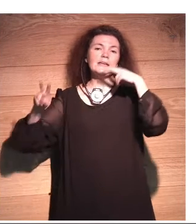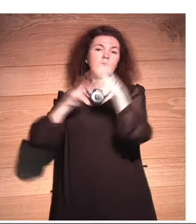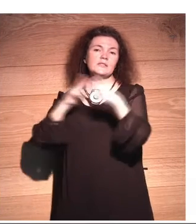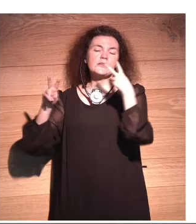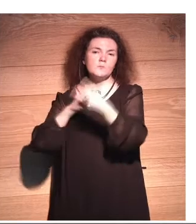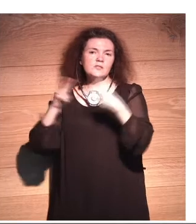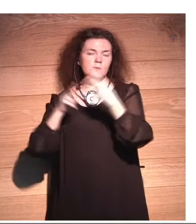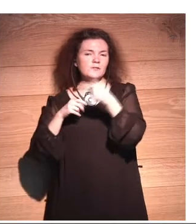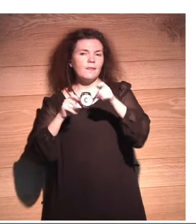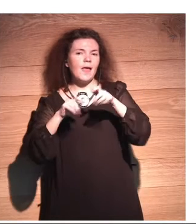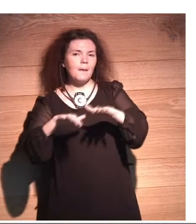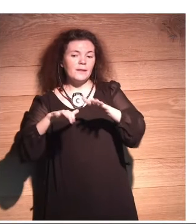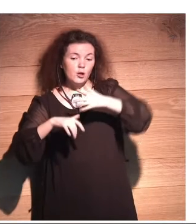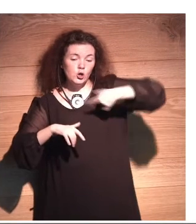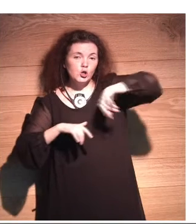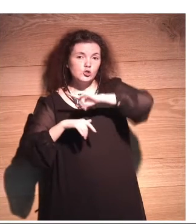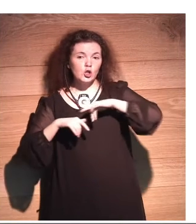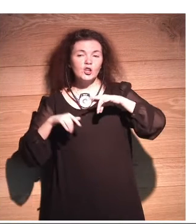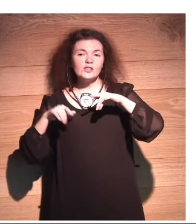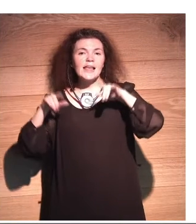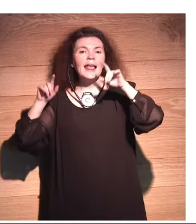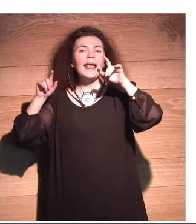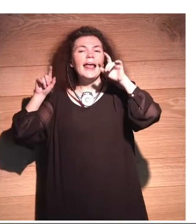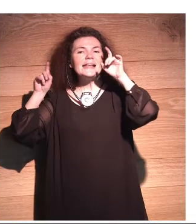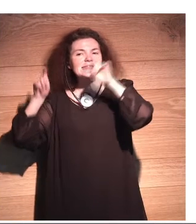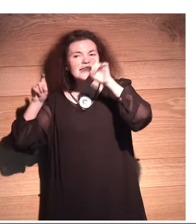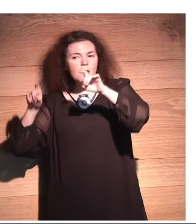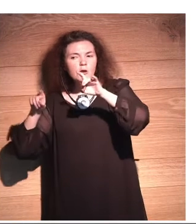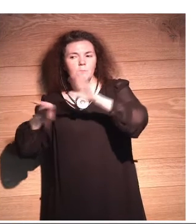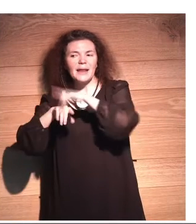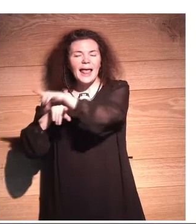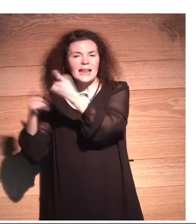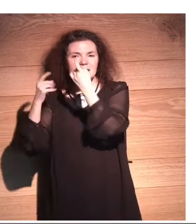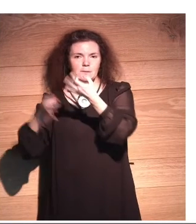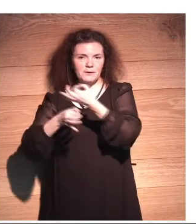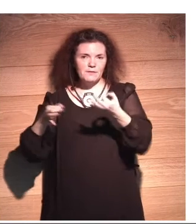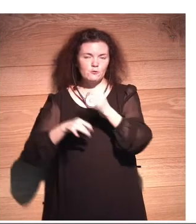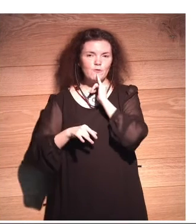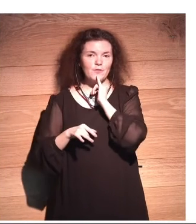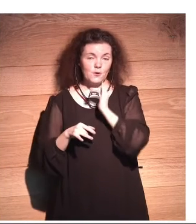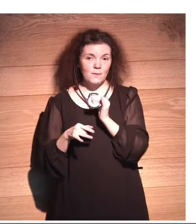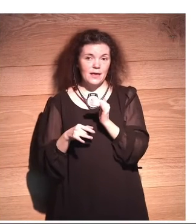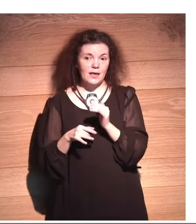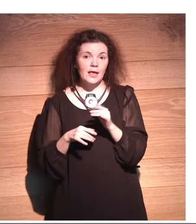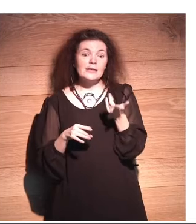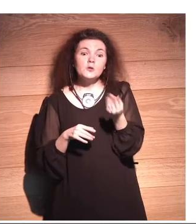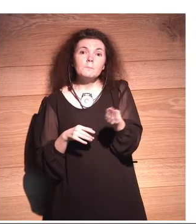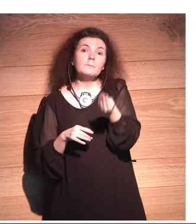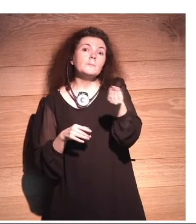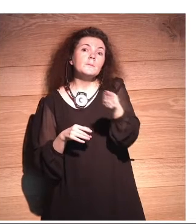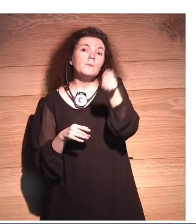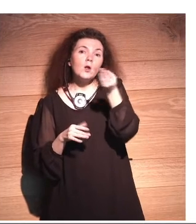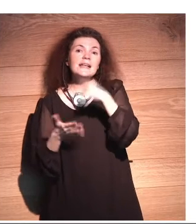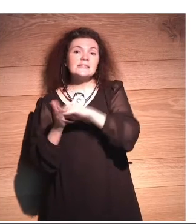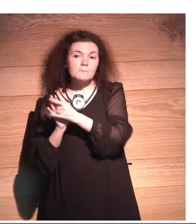I teach you verbs first, or should I teach you adjectives first? And by doing so, improves the system for everybody.